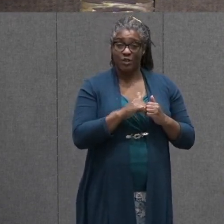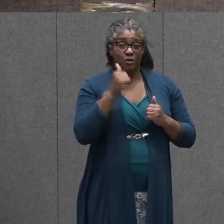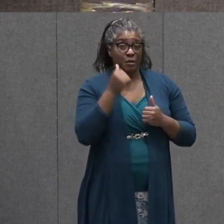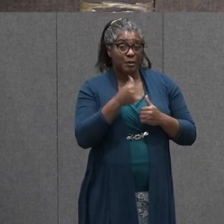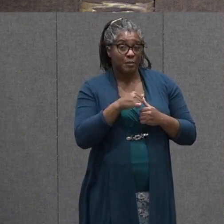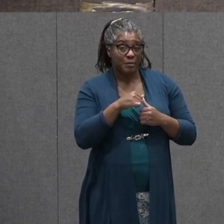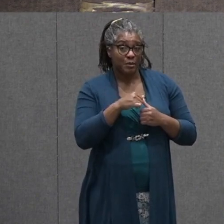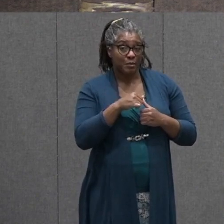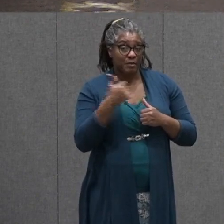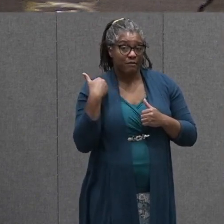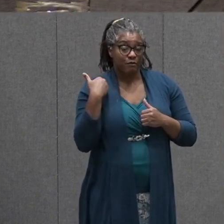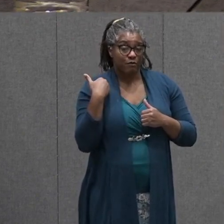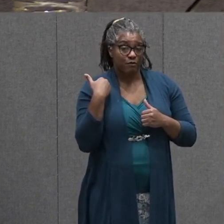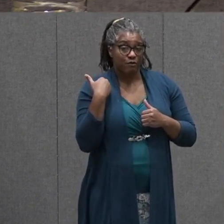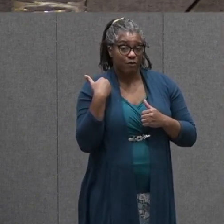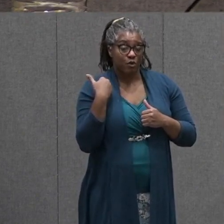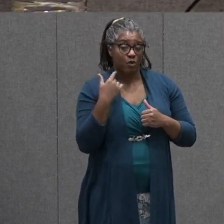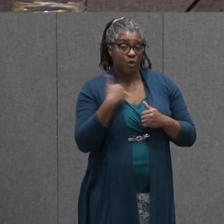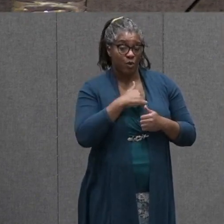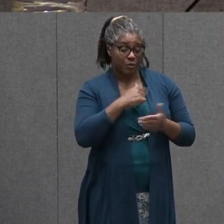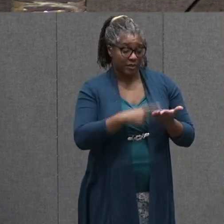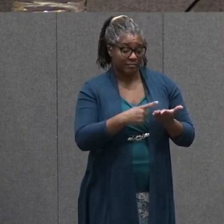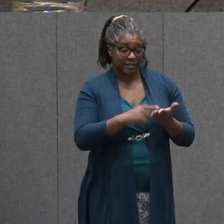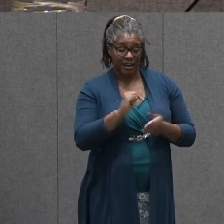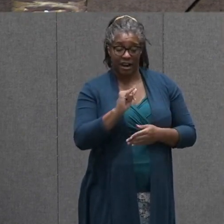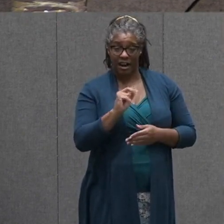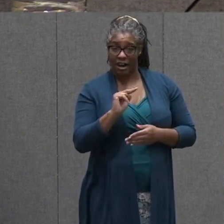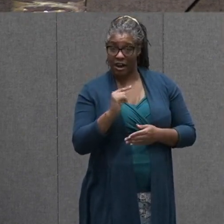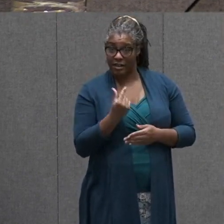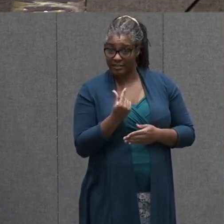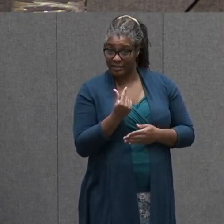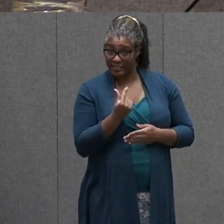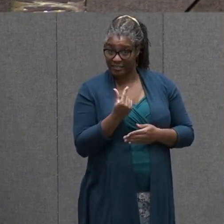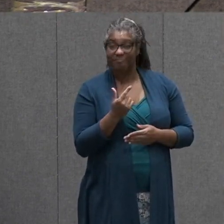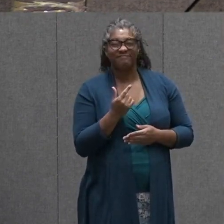before? Disperse.